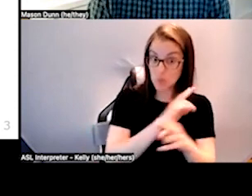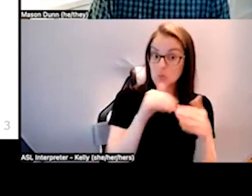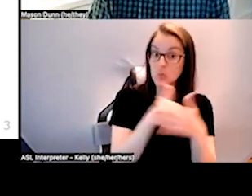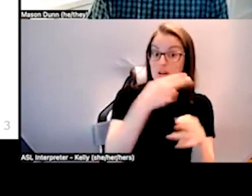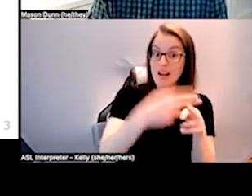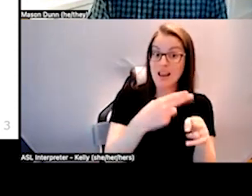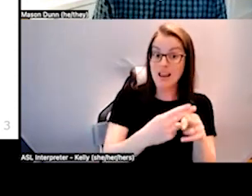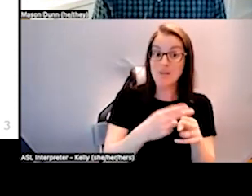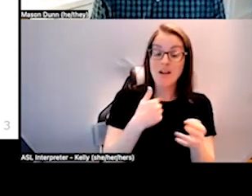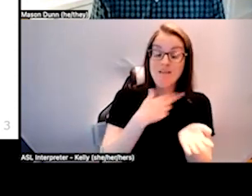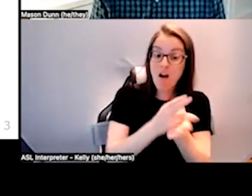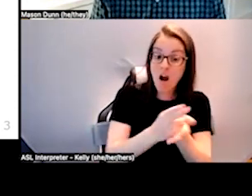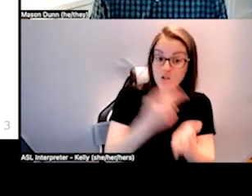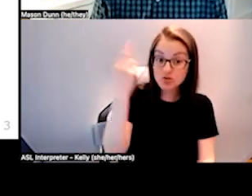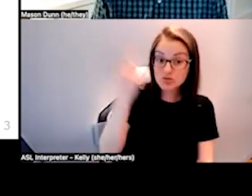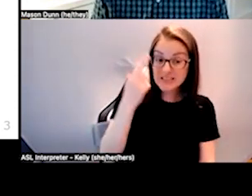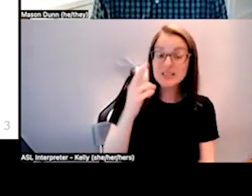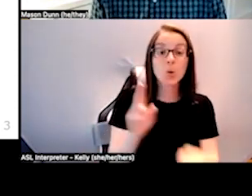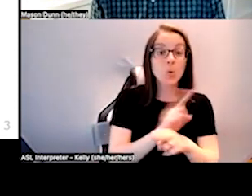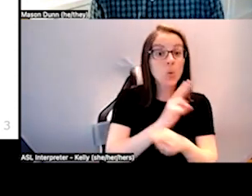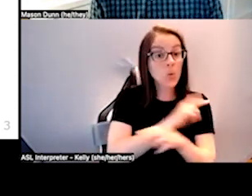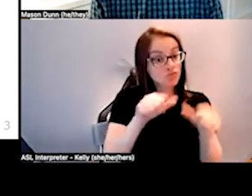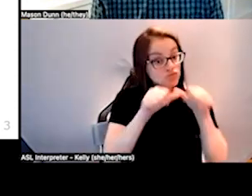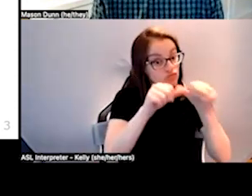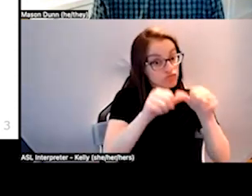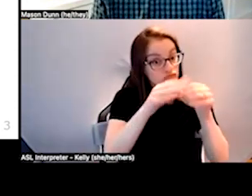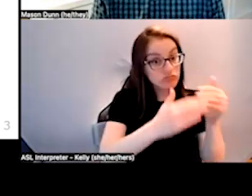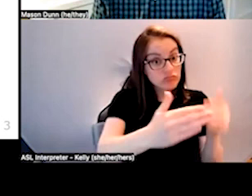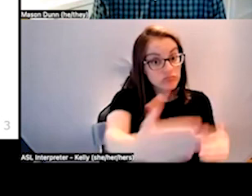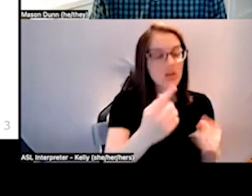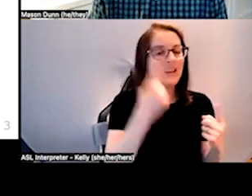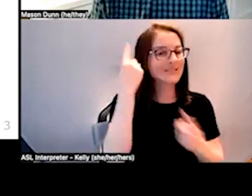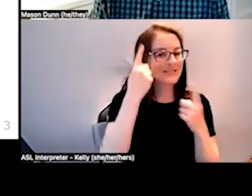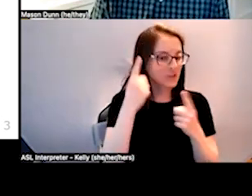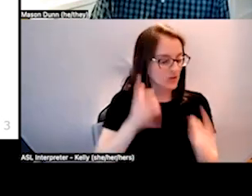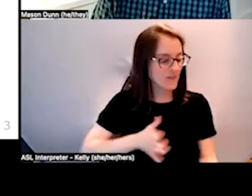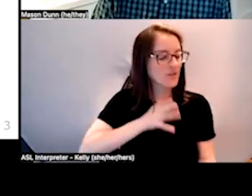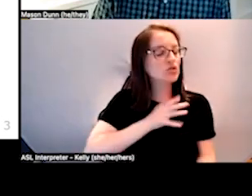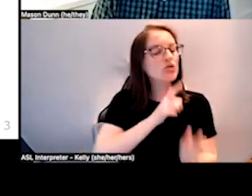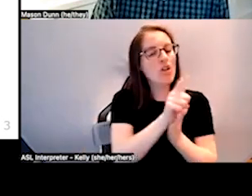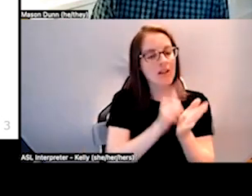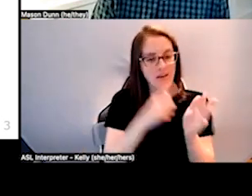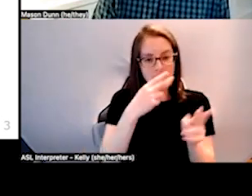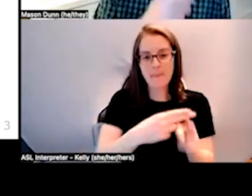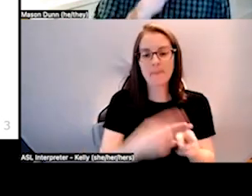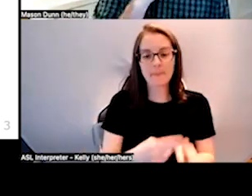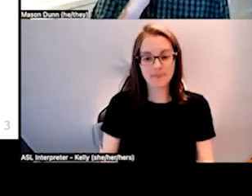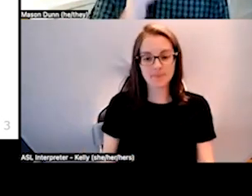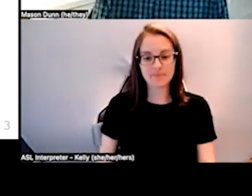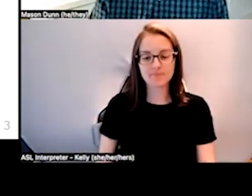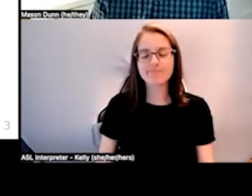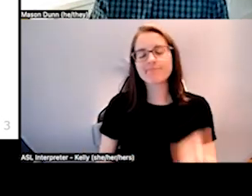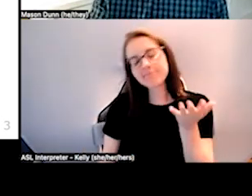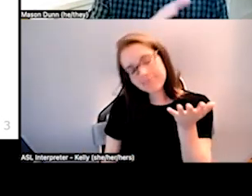and utilizing it consistently. That is considered your legal name. Now, of course, that can lead to some challenges